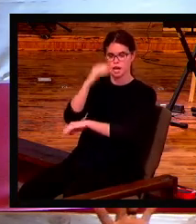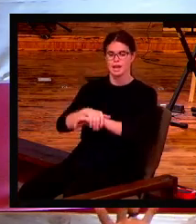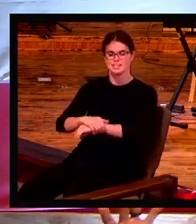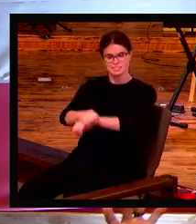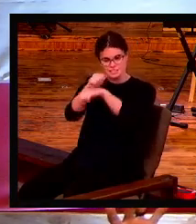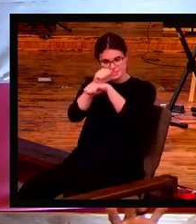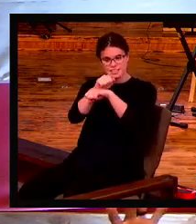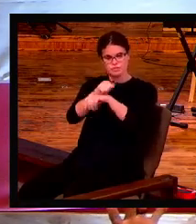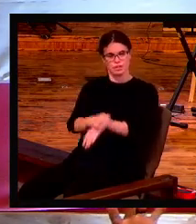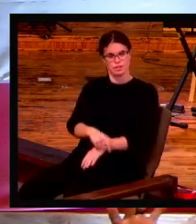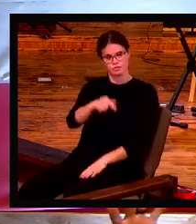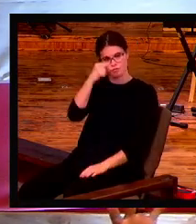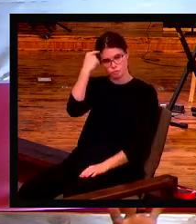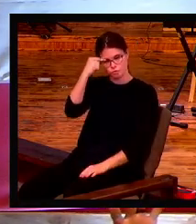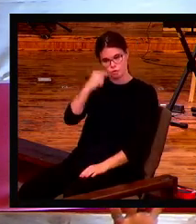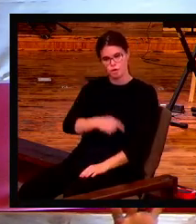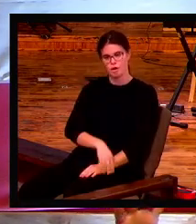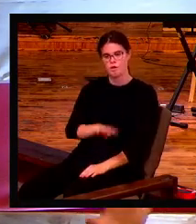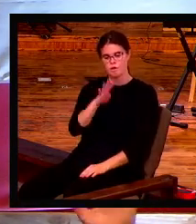years.